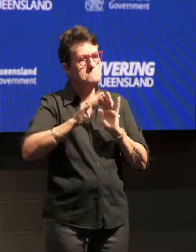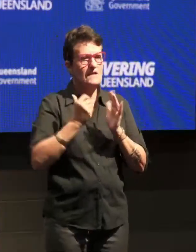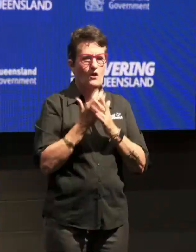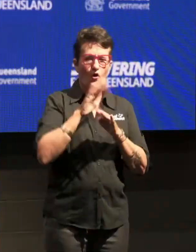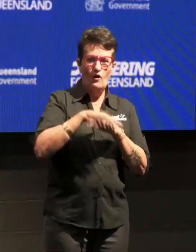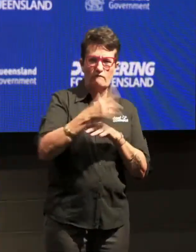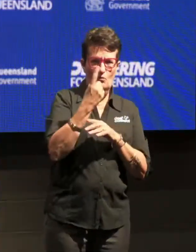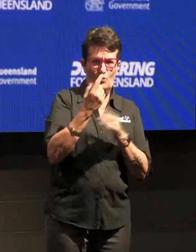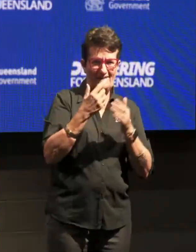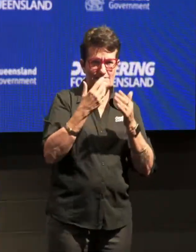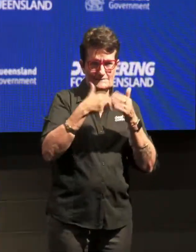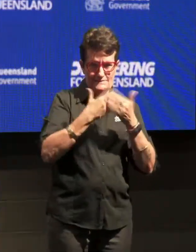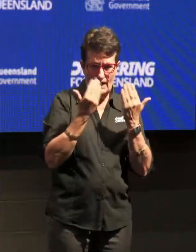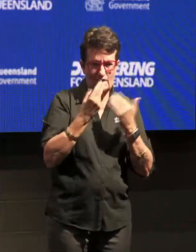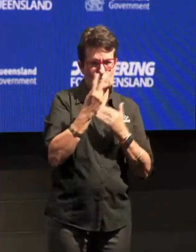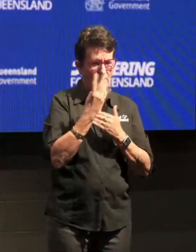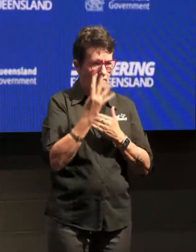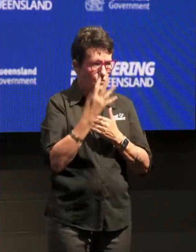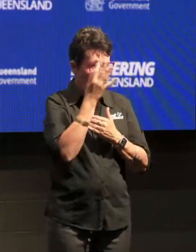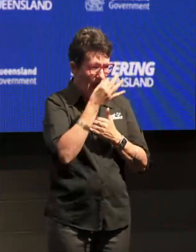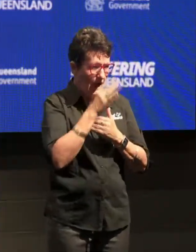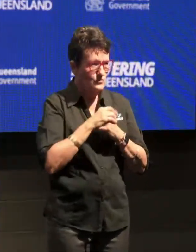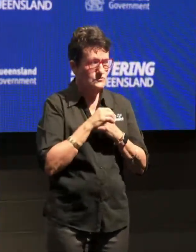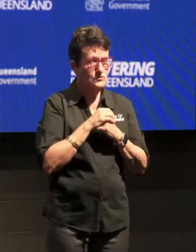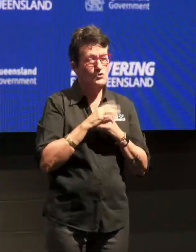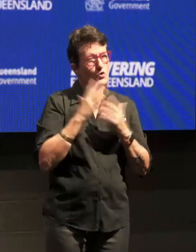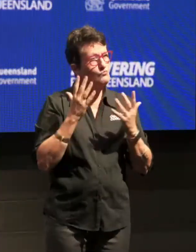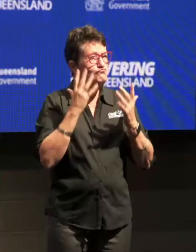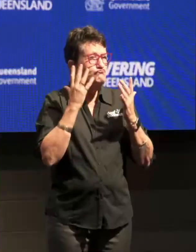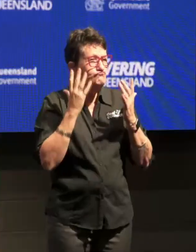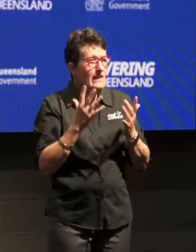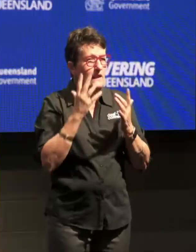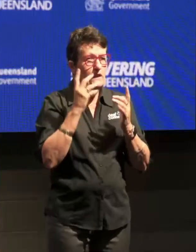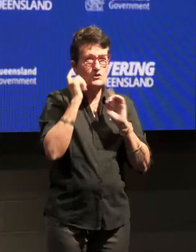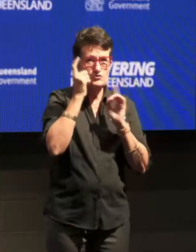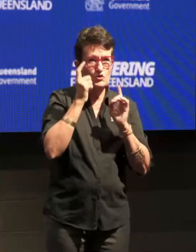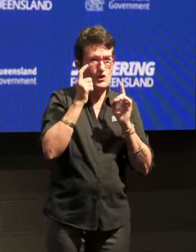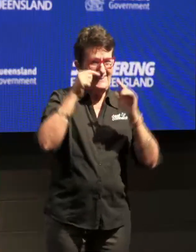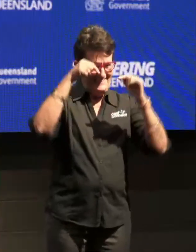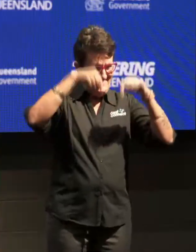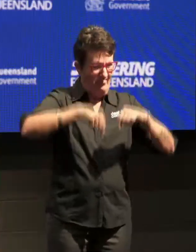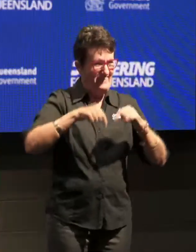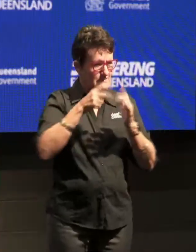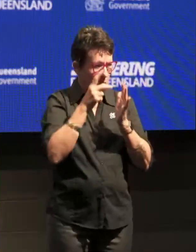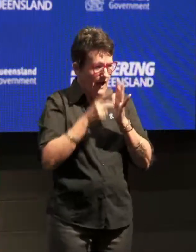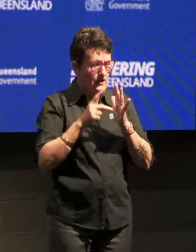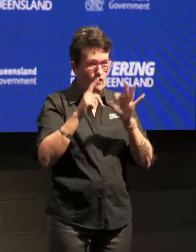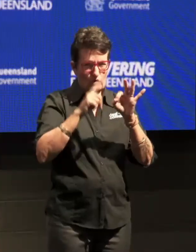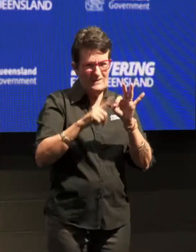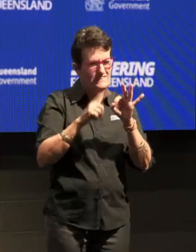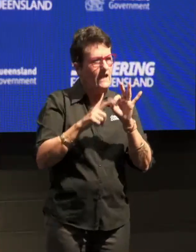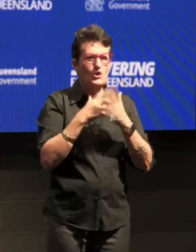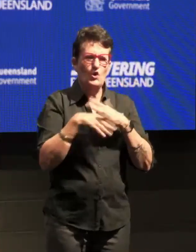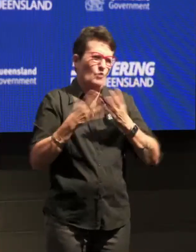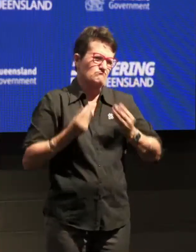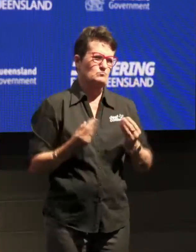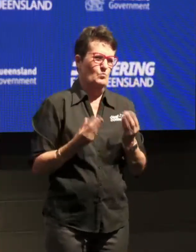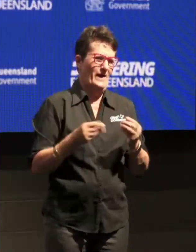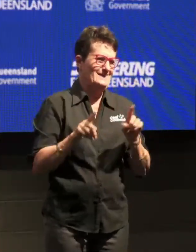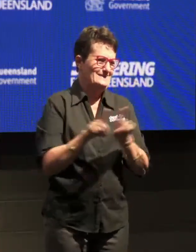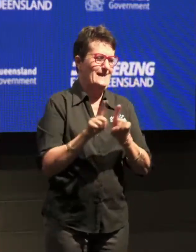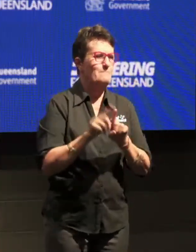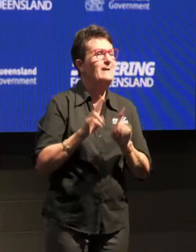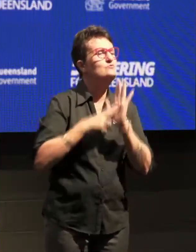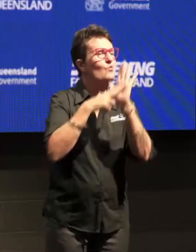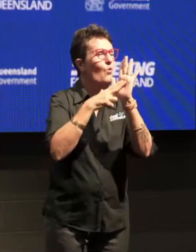24-hour period. So not necessarily concerning, and the catchments down this part of Queensland aren't as saturated, anywhere near as saturated as